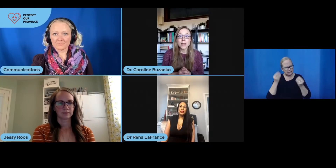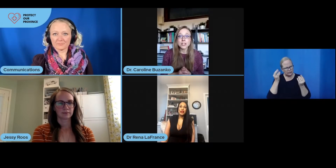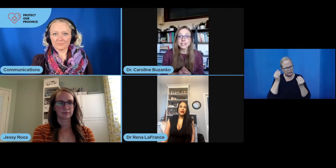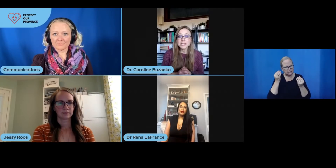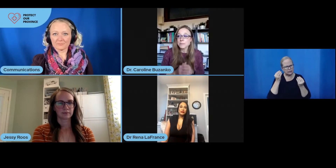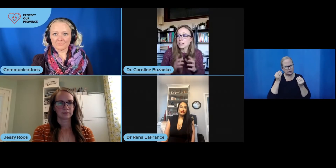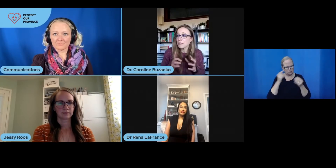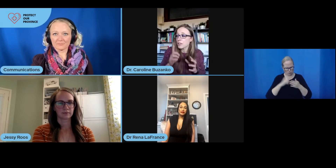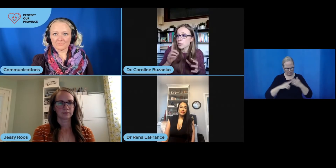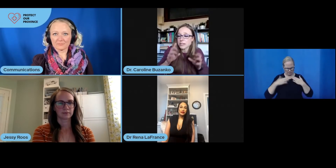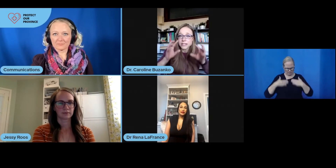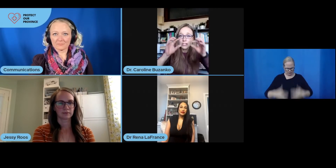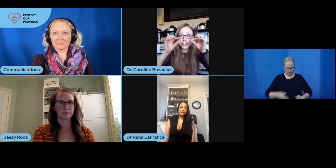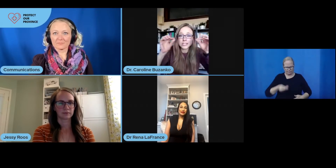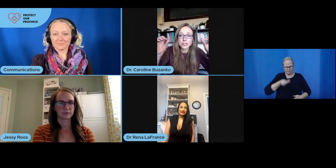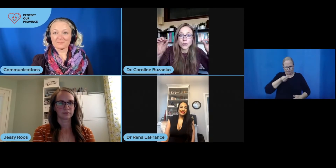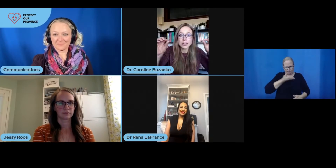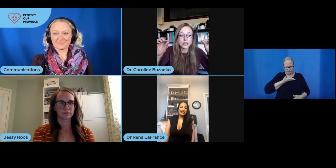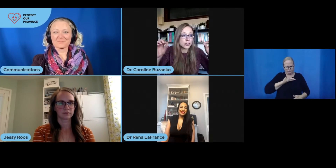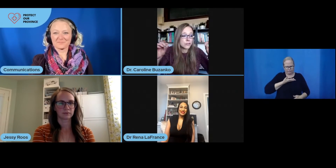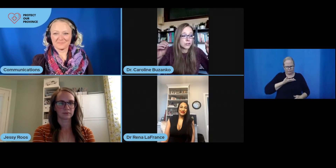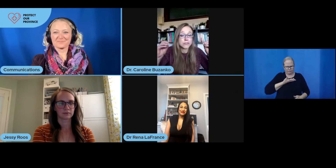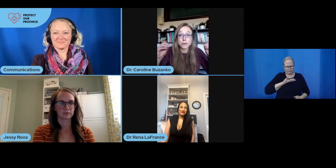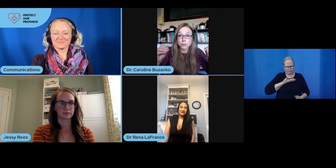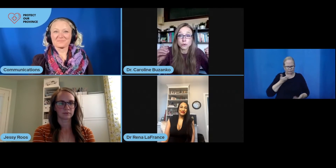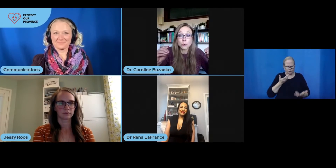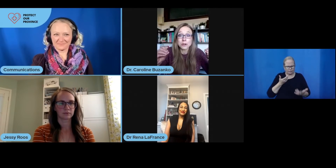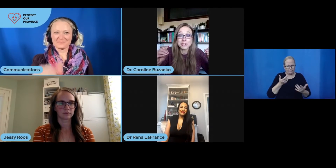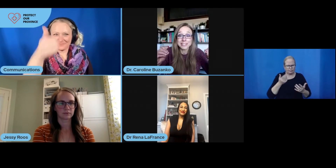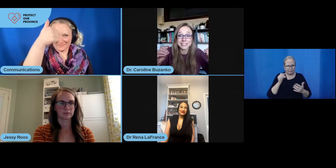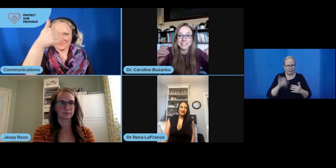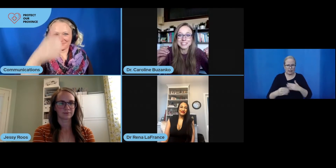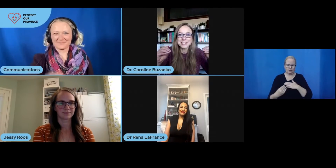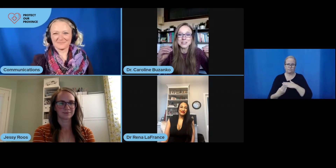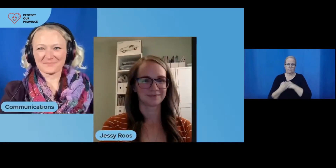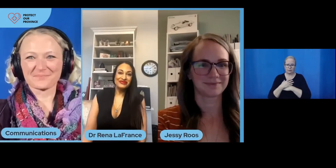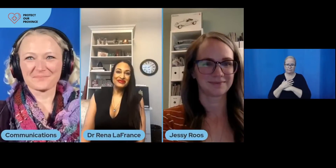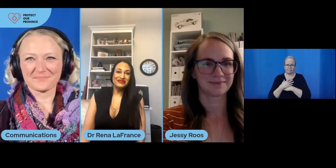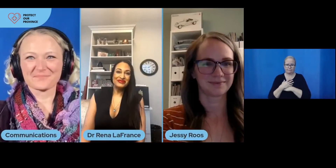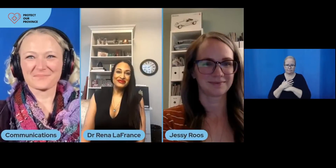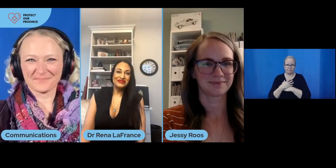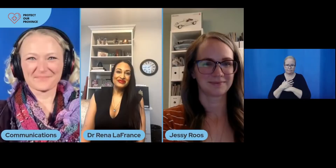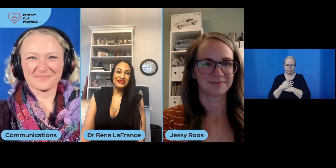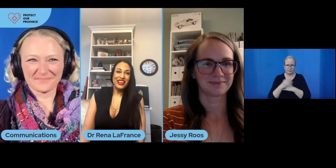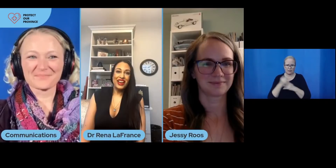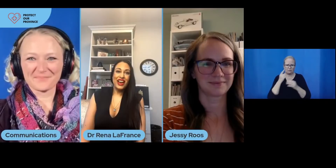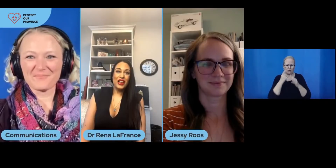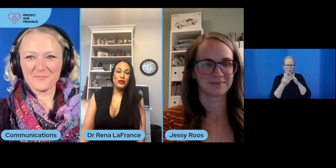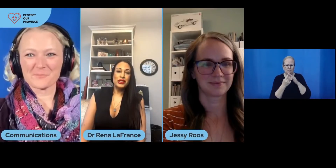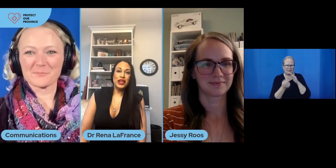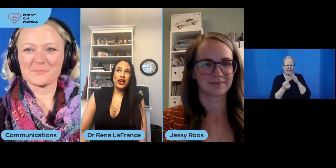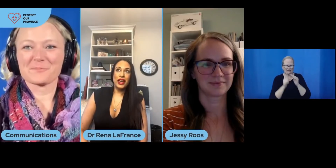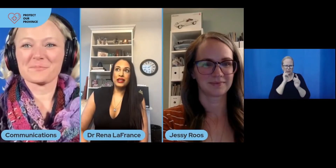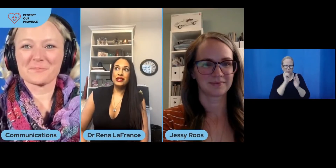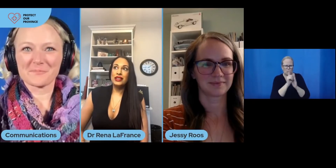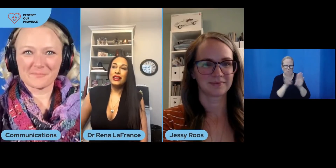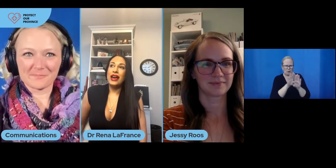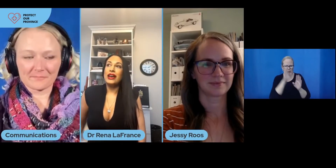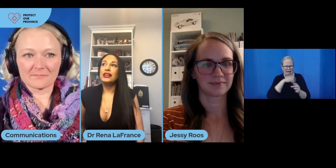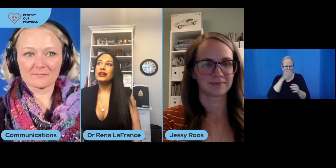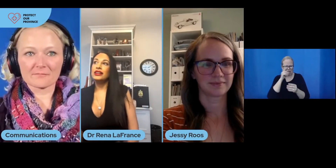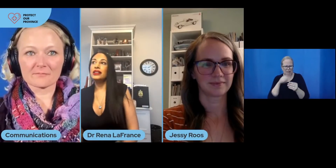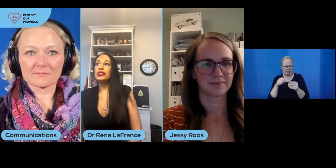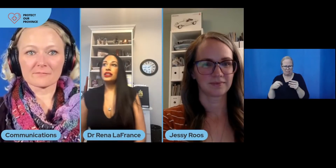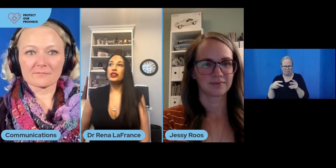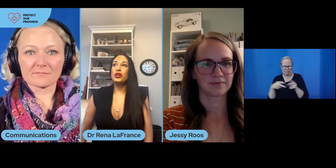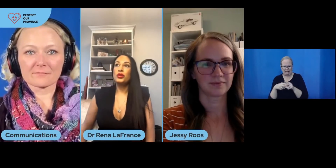I'm going to disappear for a quick second just so I can look for a phone cord here. So I would add to